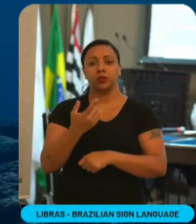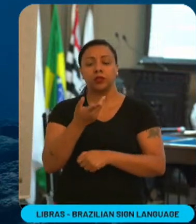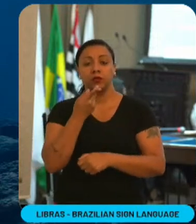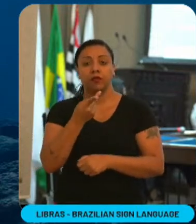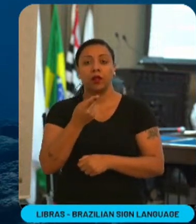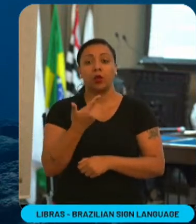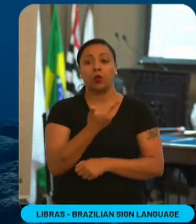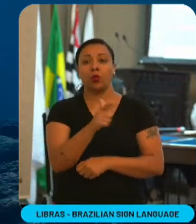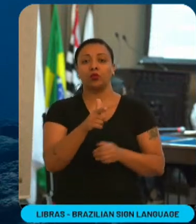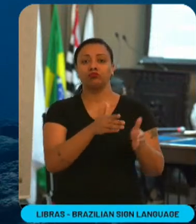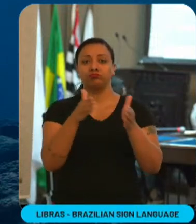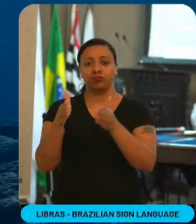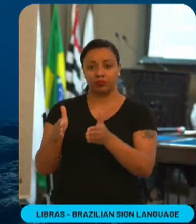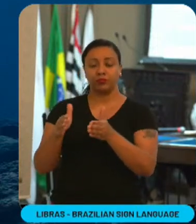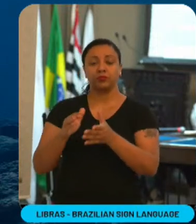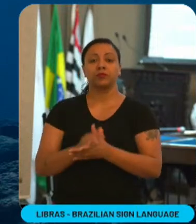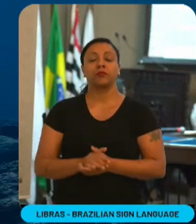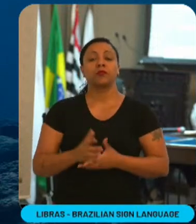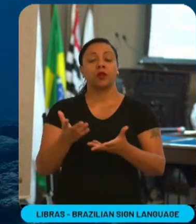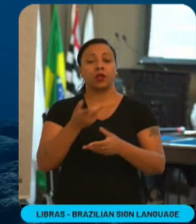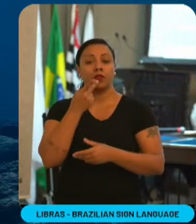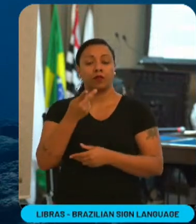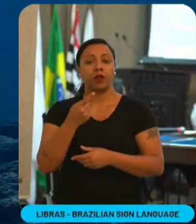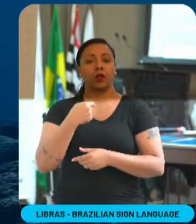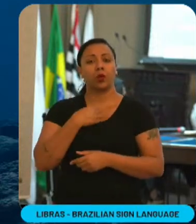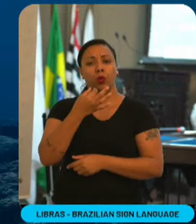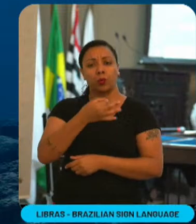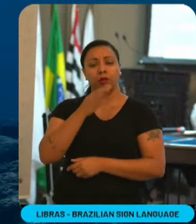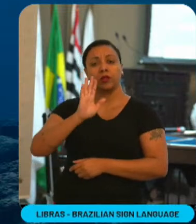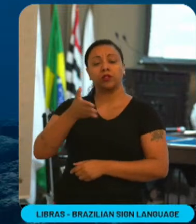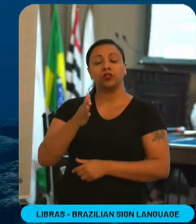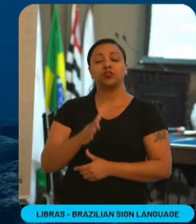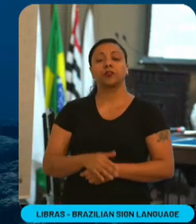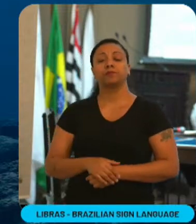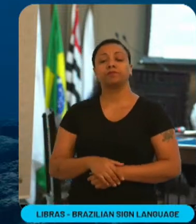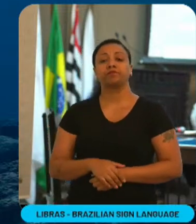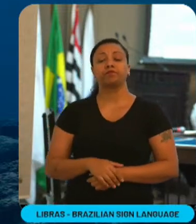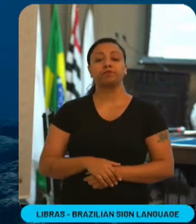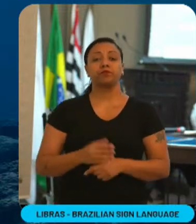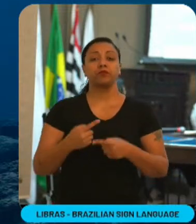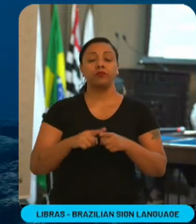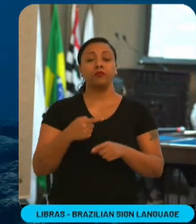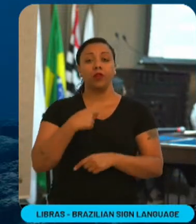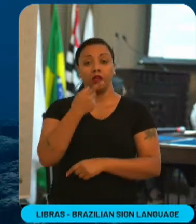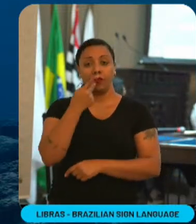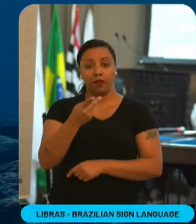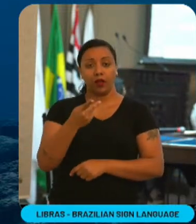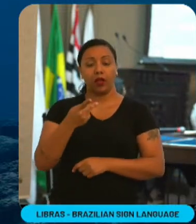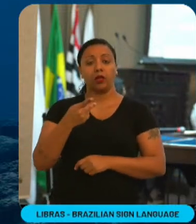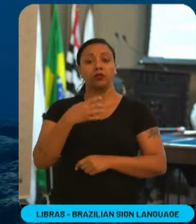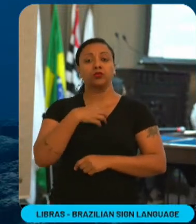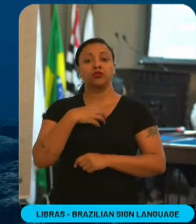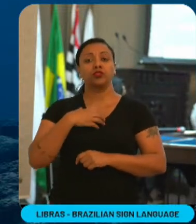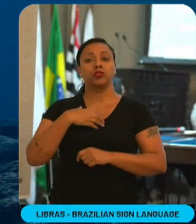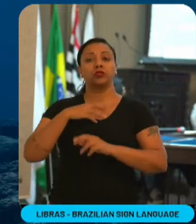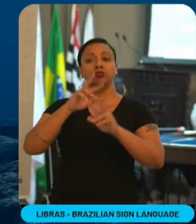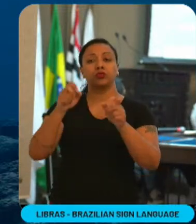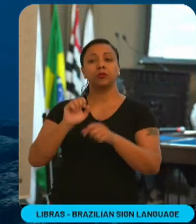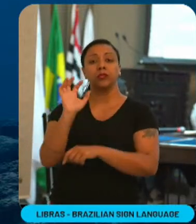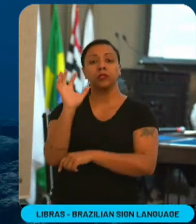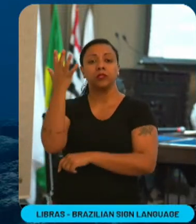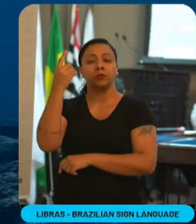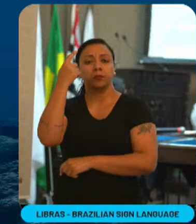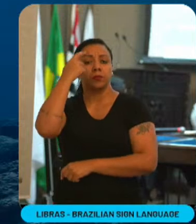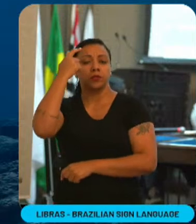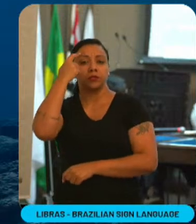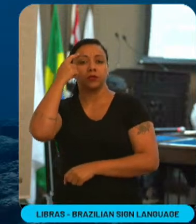so I wanted to look at that at another scale. I want to